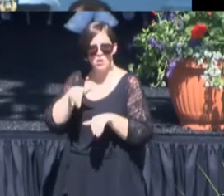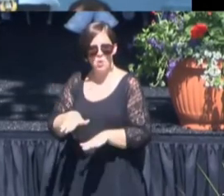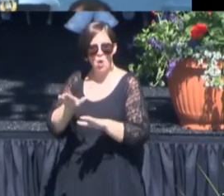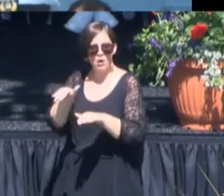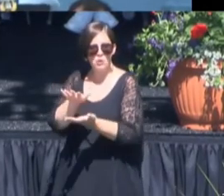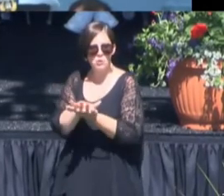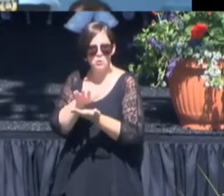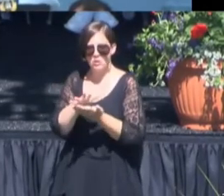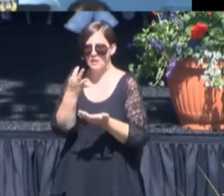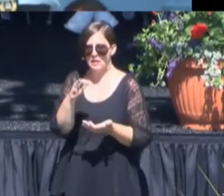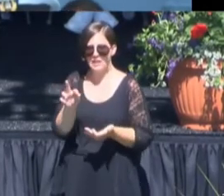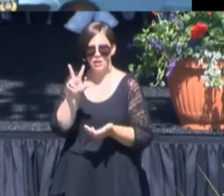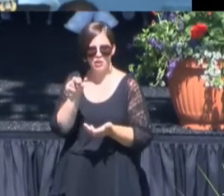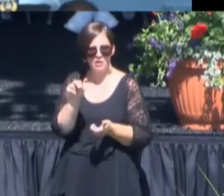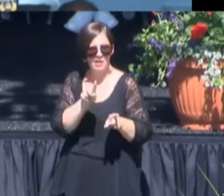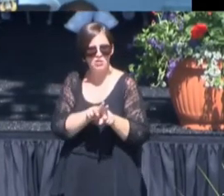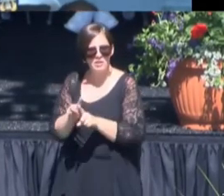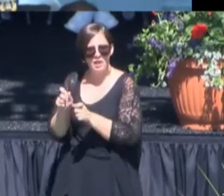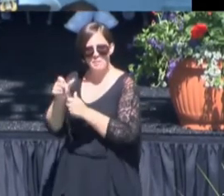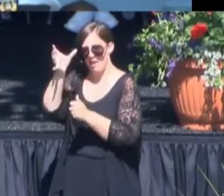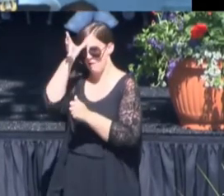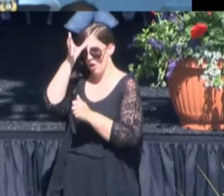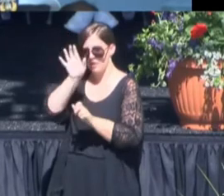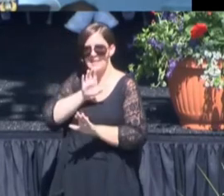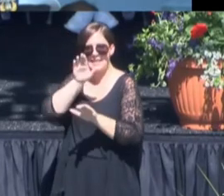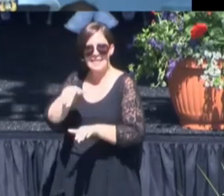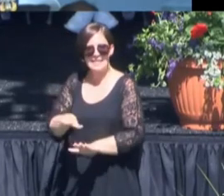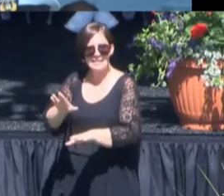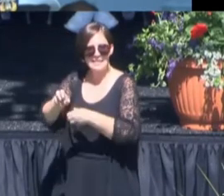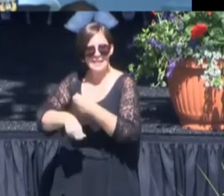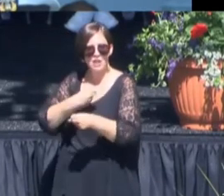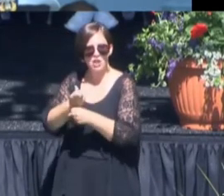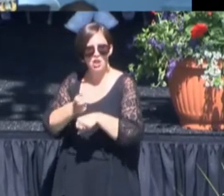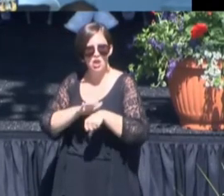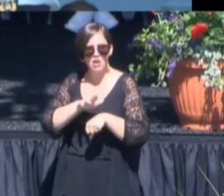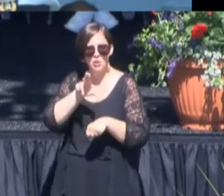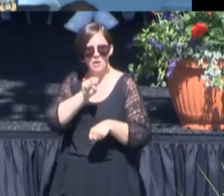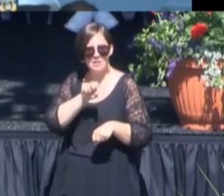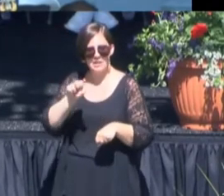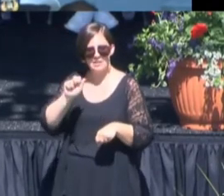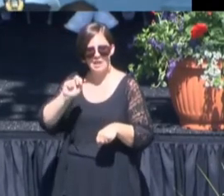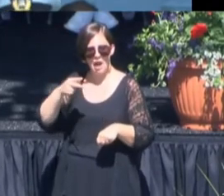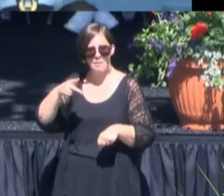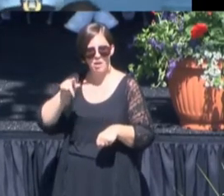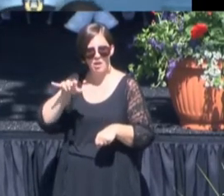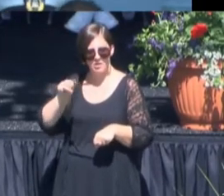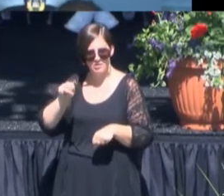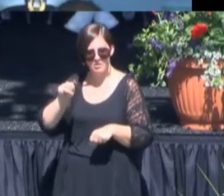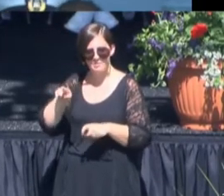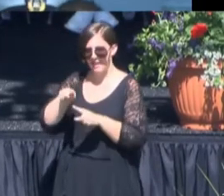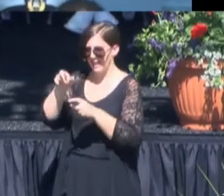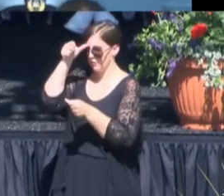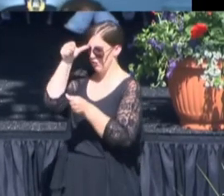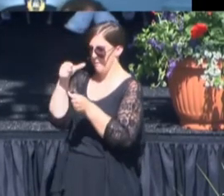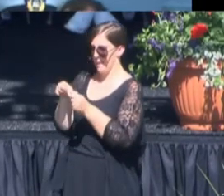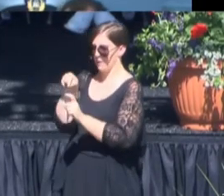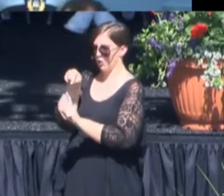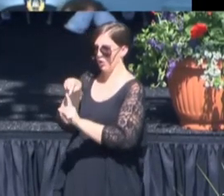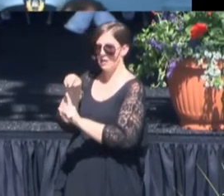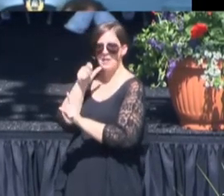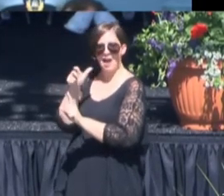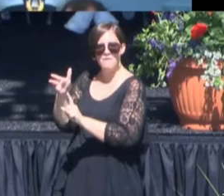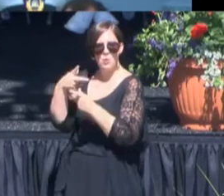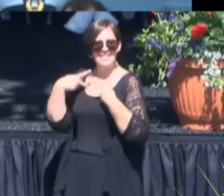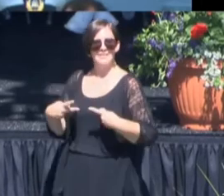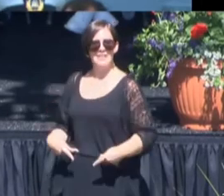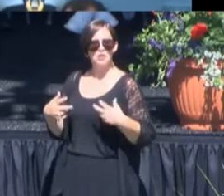1930s, and like my father, he did his sea year aboard the USS Annapolis. But he is remembered not for his physical courage in World